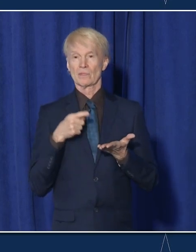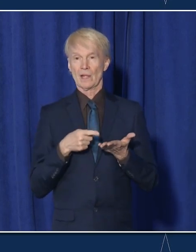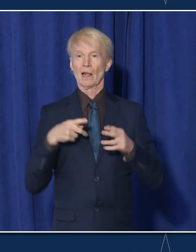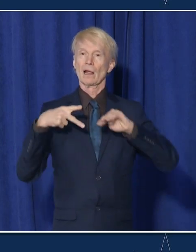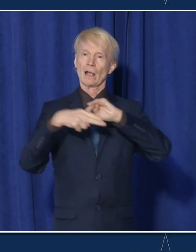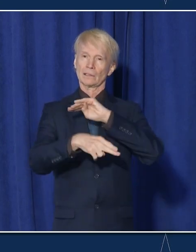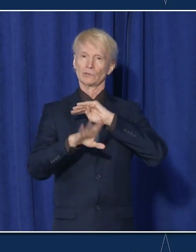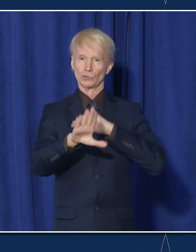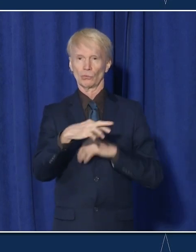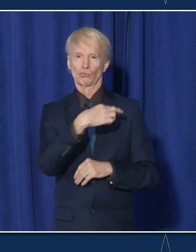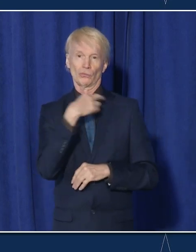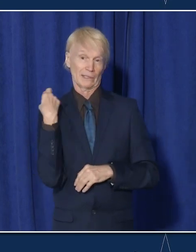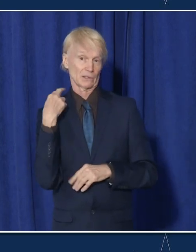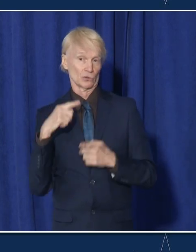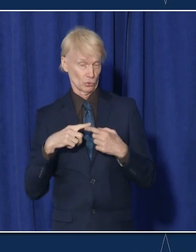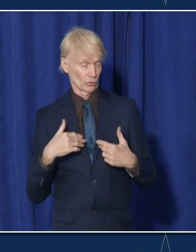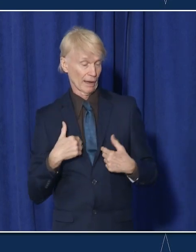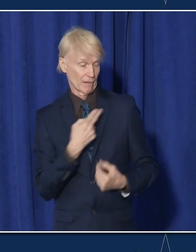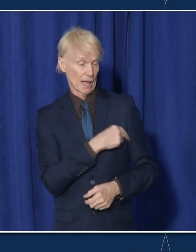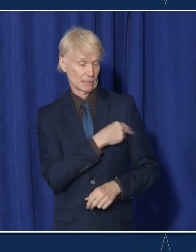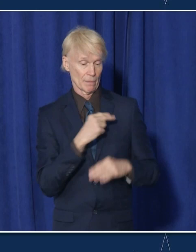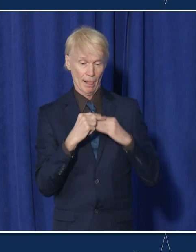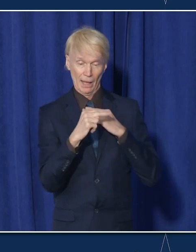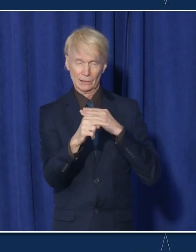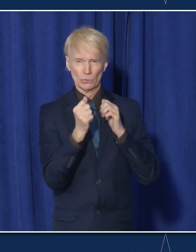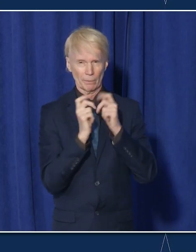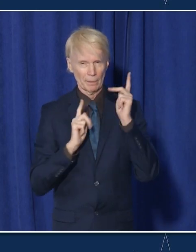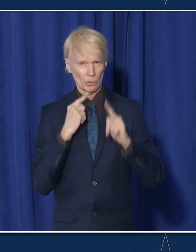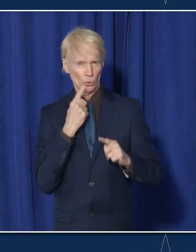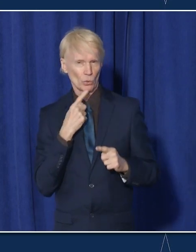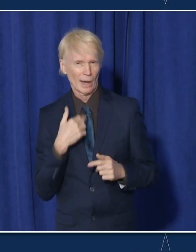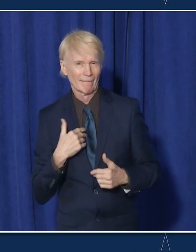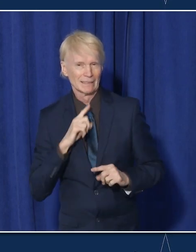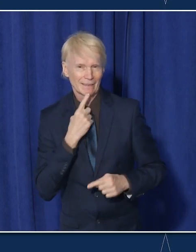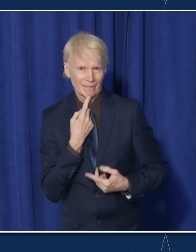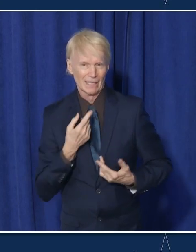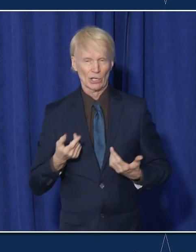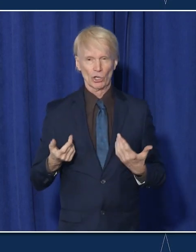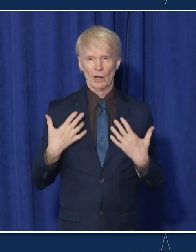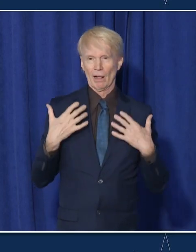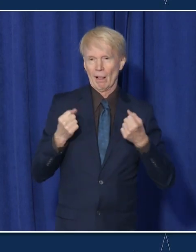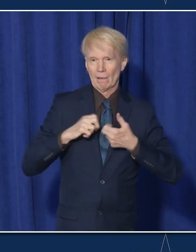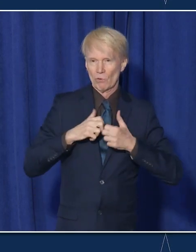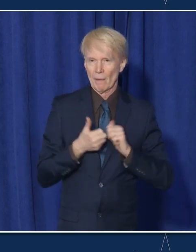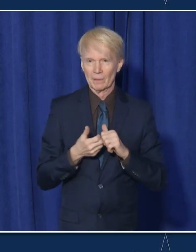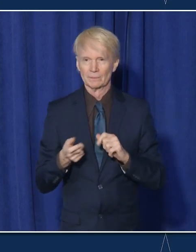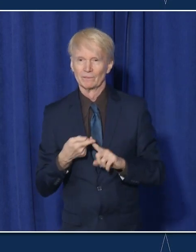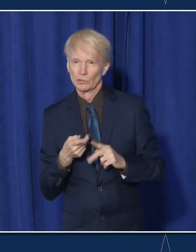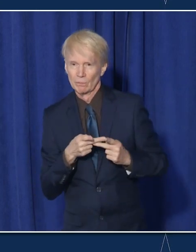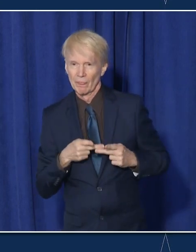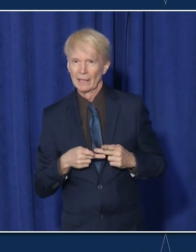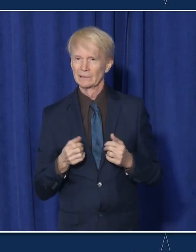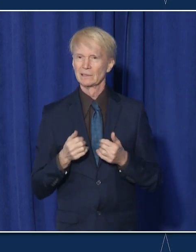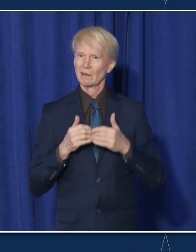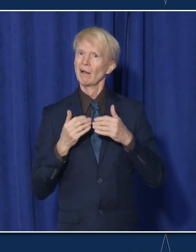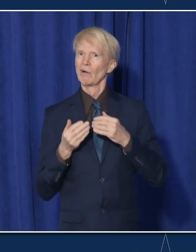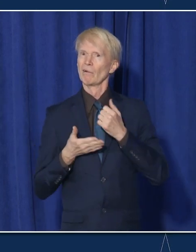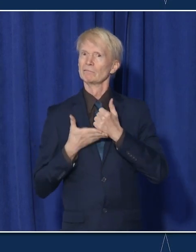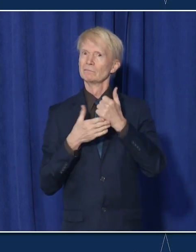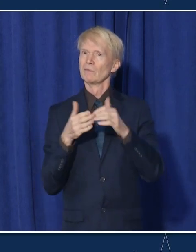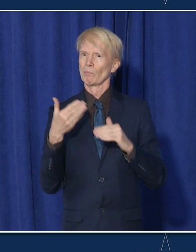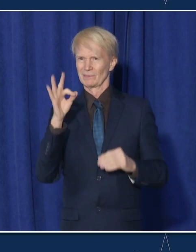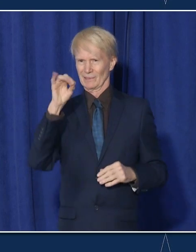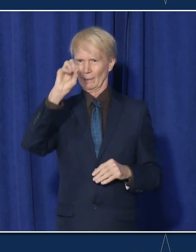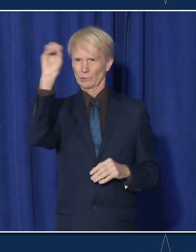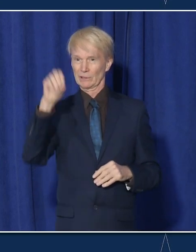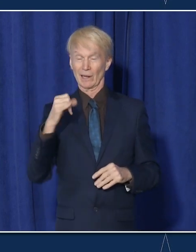the risk of being hospitalized in people with severe underlying conditions by 90%. So if you get diagnosed with COVID